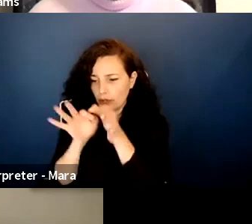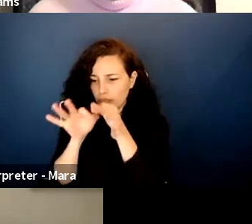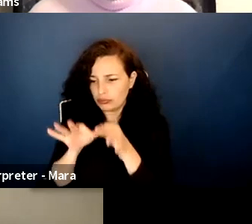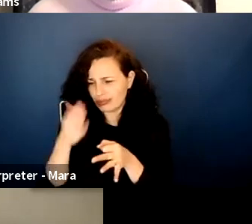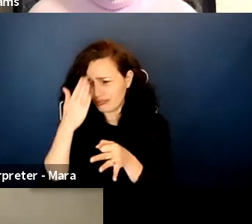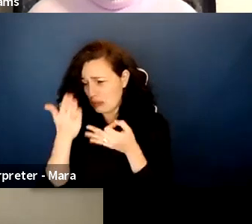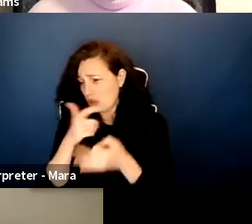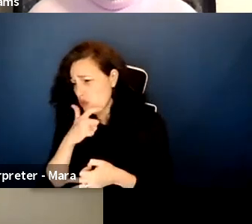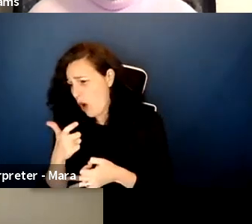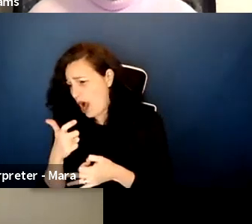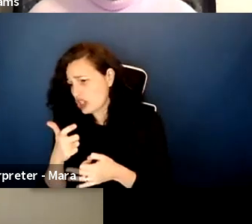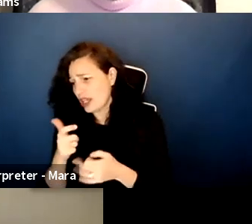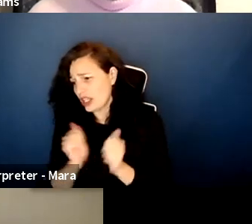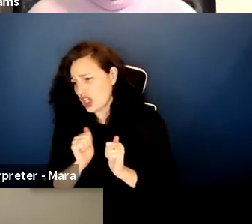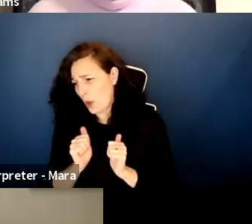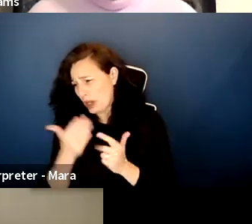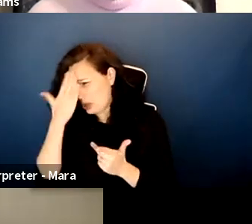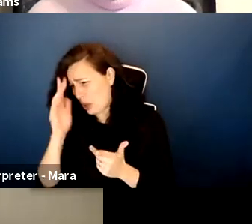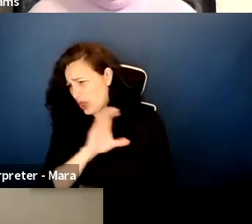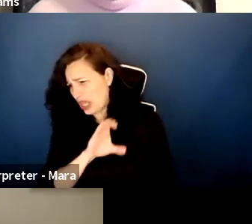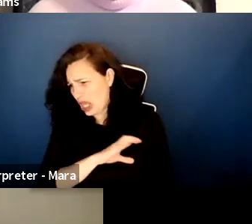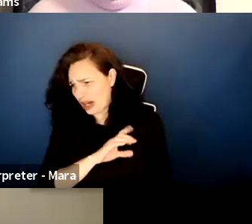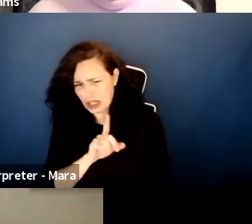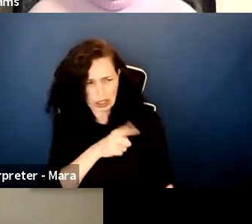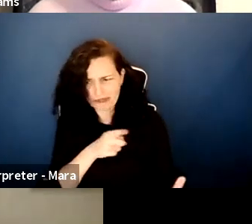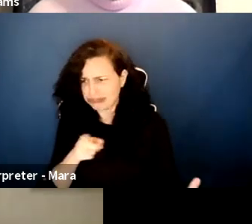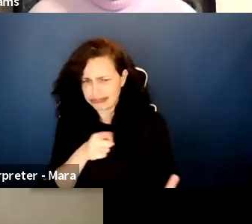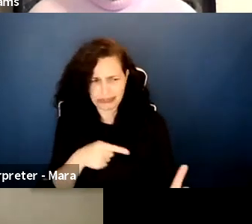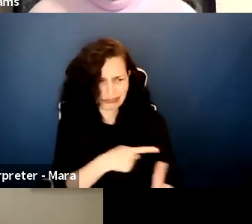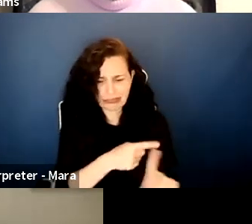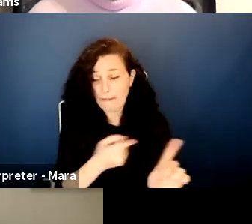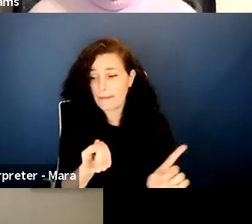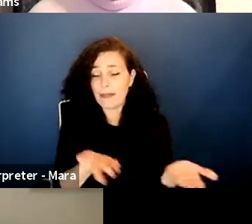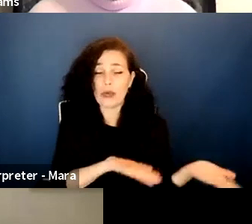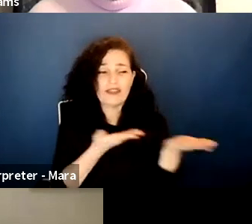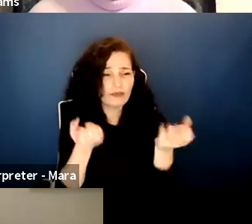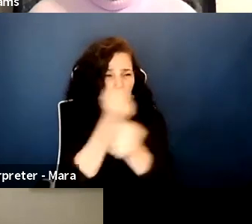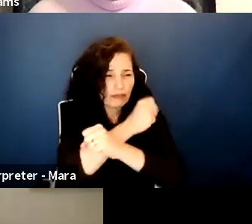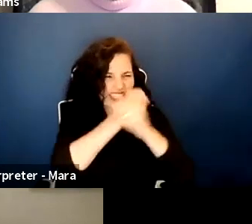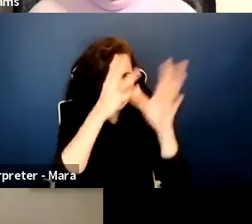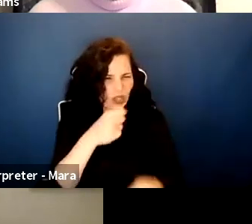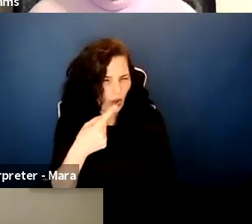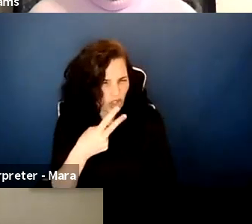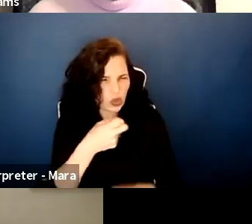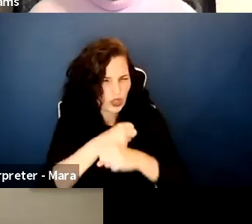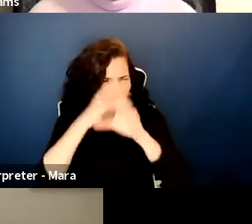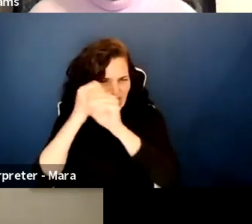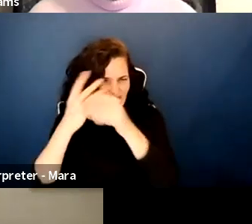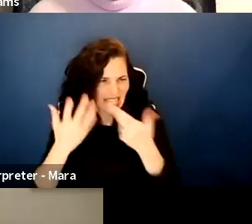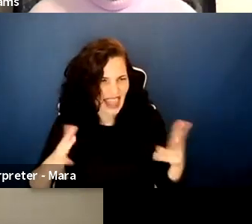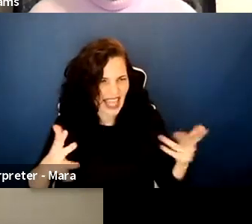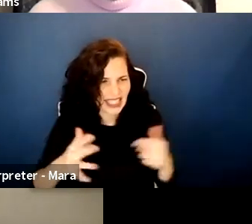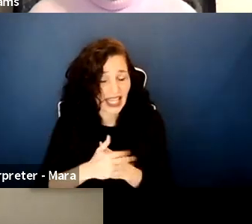go. You've been given a scene or two. And there's not, and it's not a Zoom, it's a